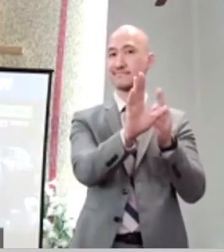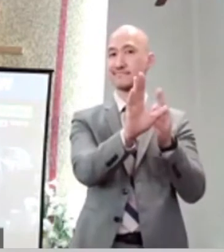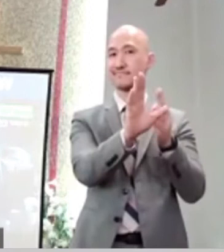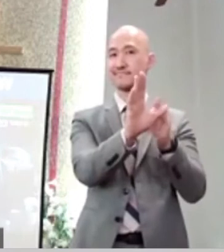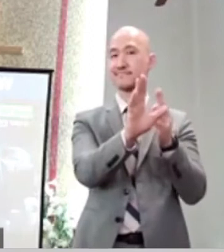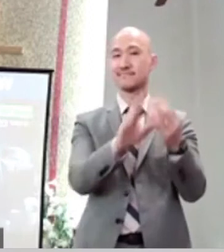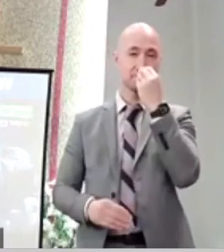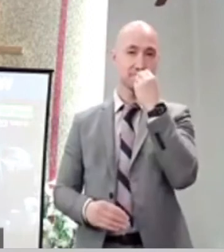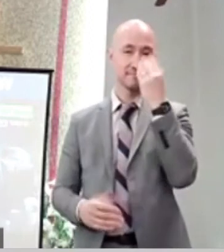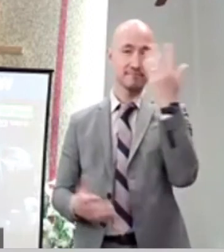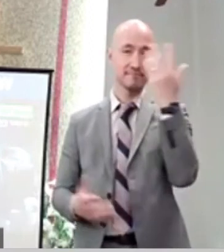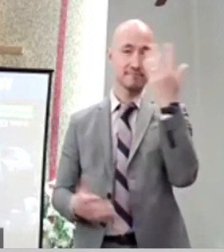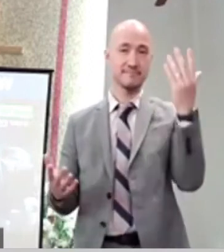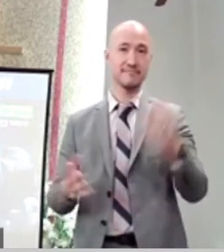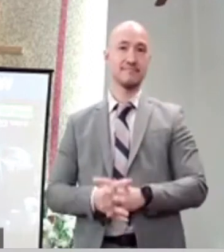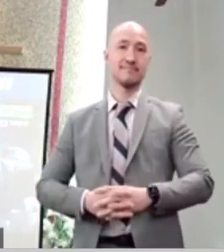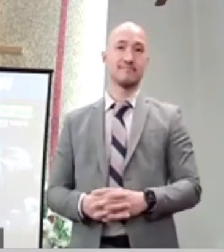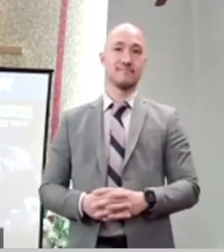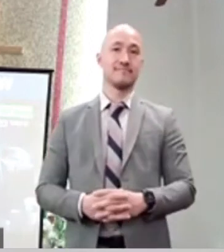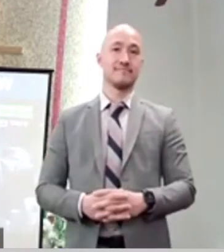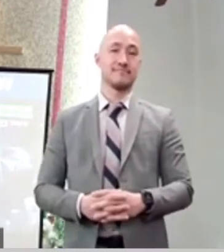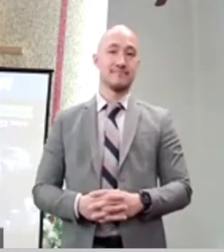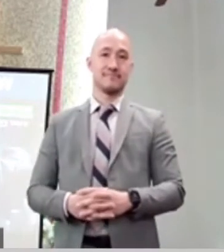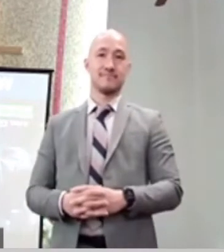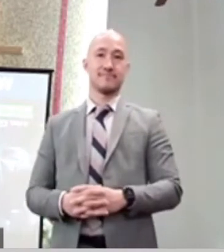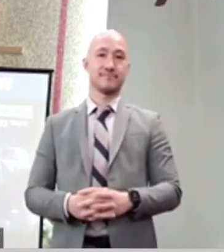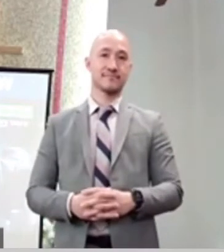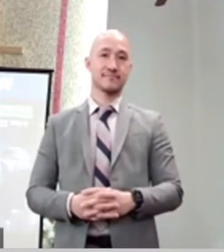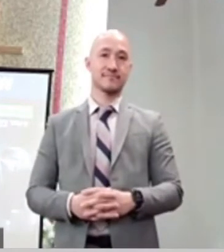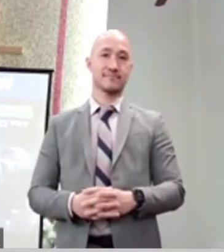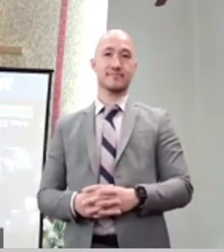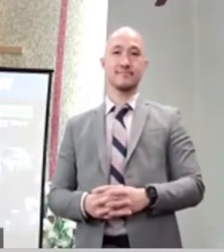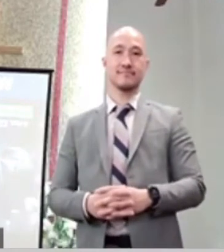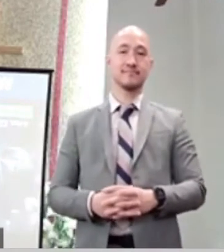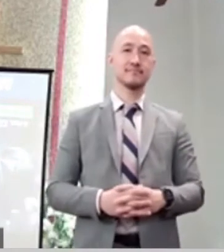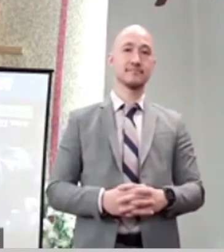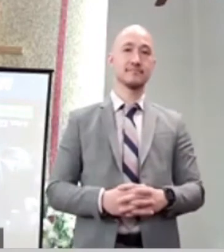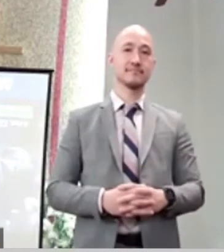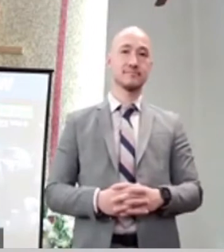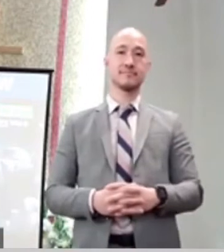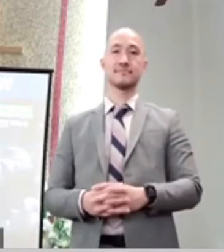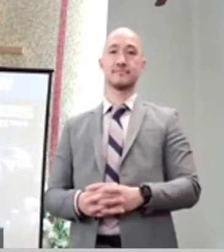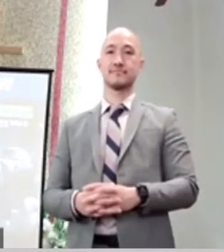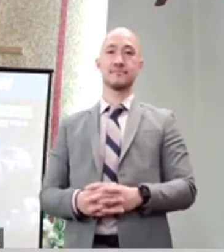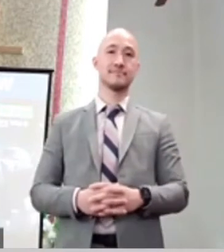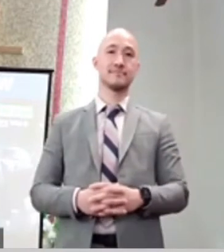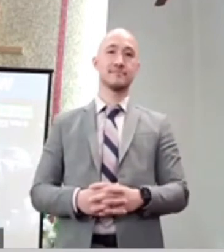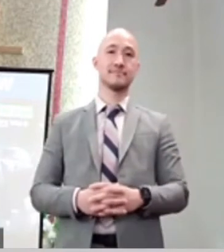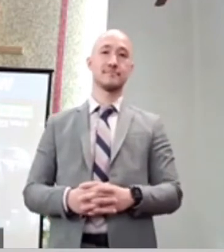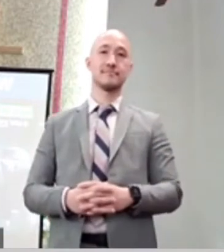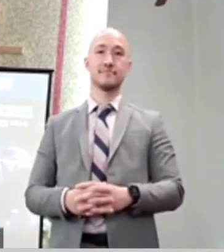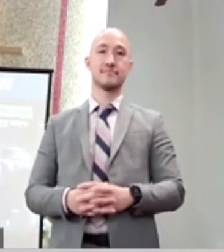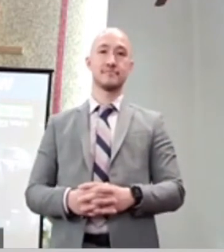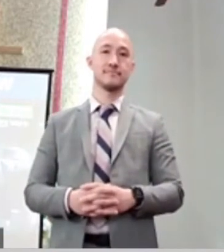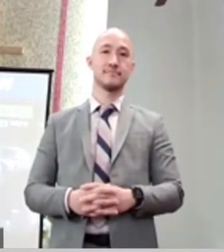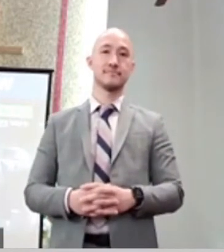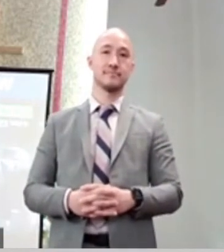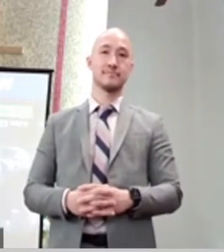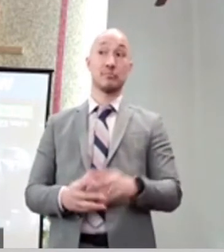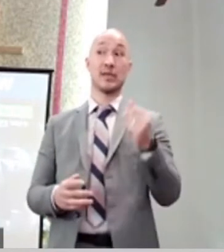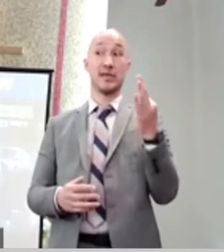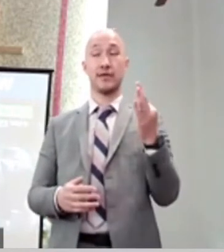though he had abandoned his post already, he probably wasn't going to have another income, but he said, that's okay. I'm going to hold this feast